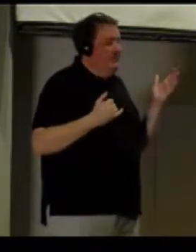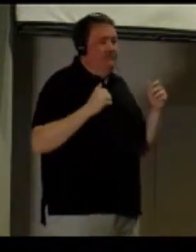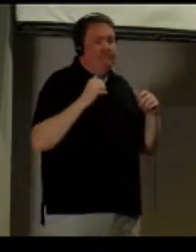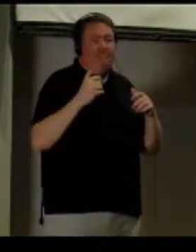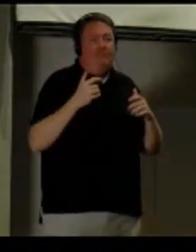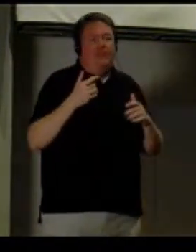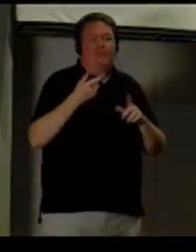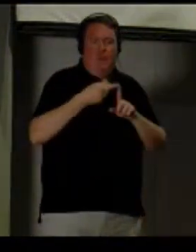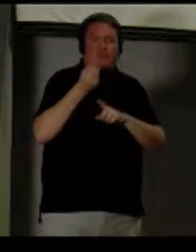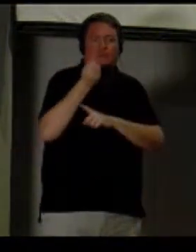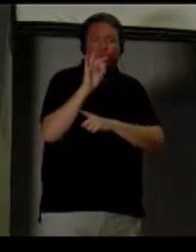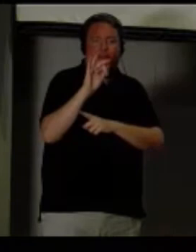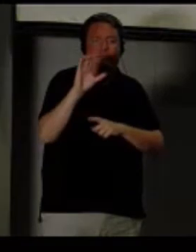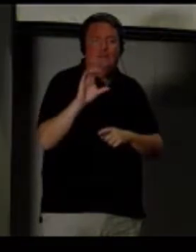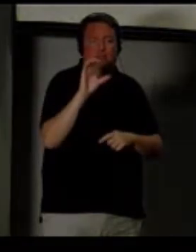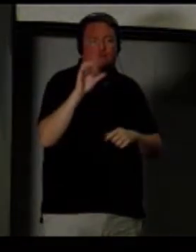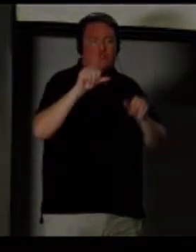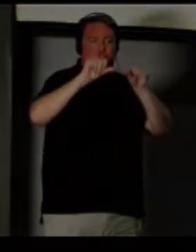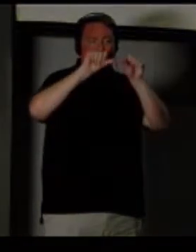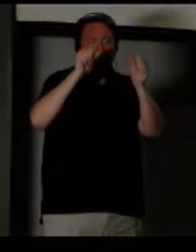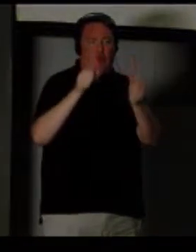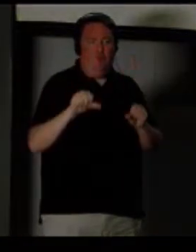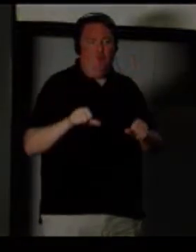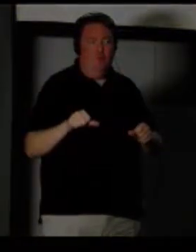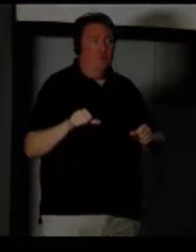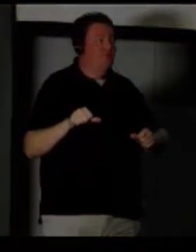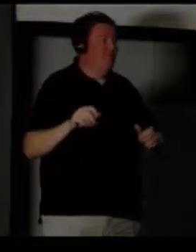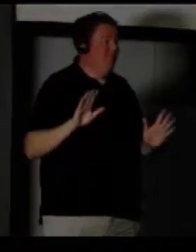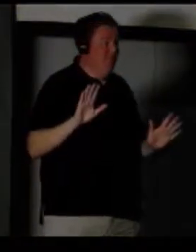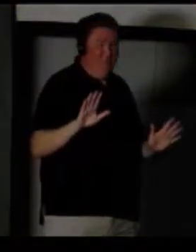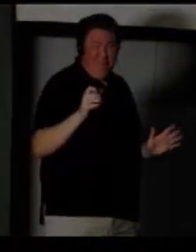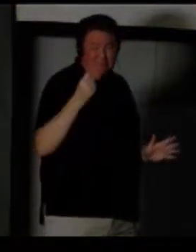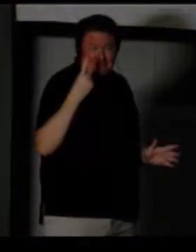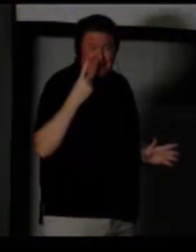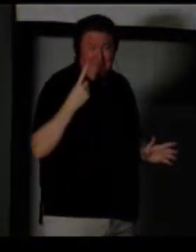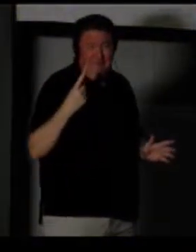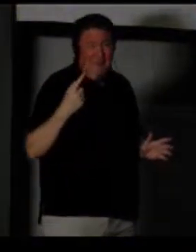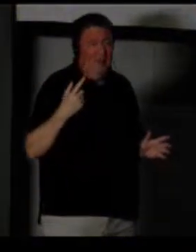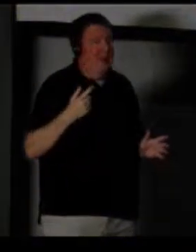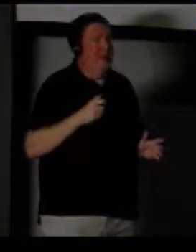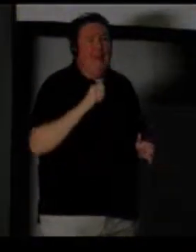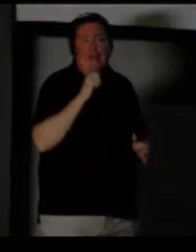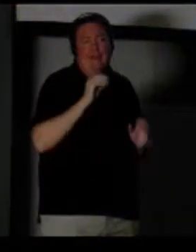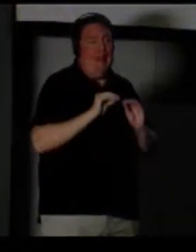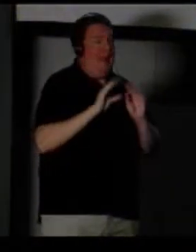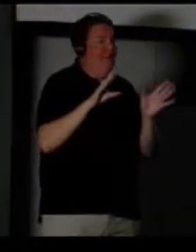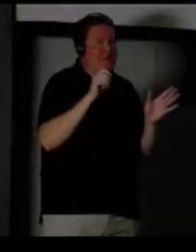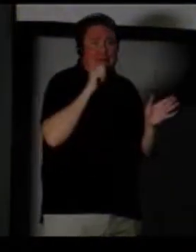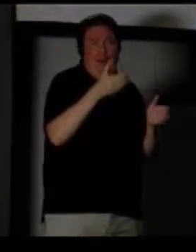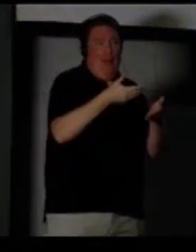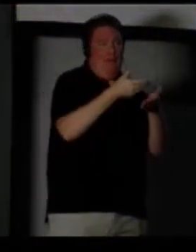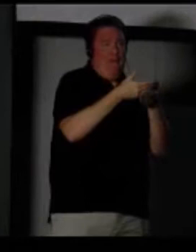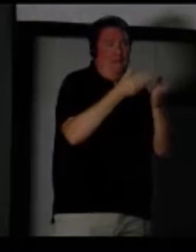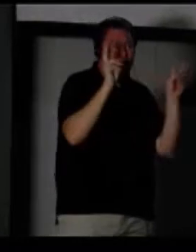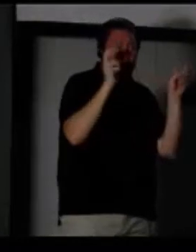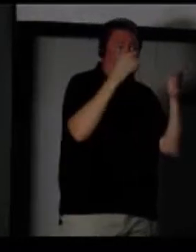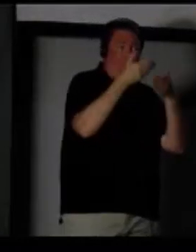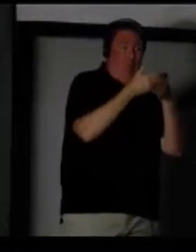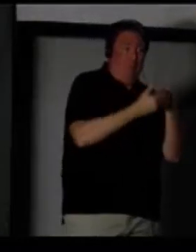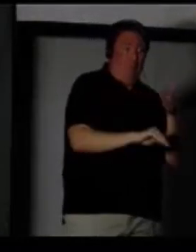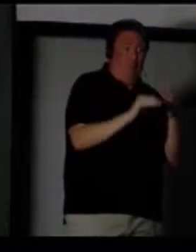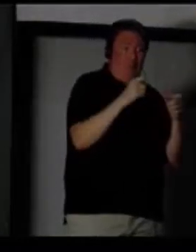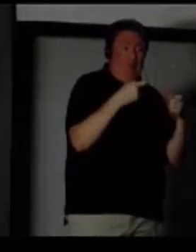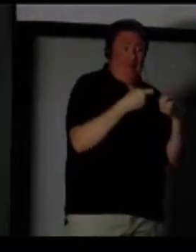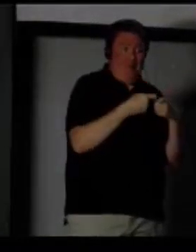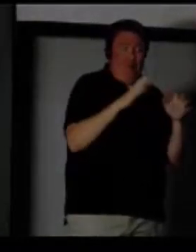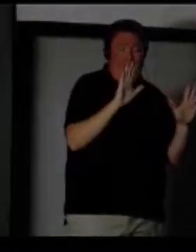a 19th century sculpture, really the farthest thing from a born digital object. But the parallels